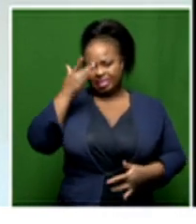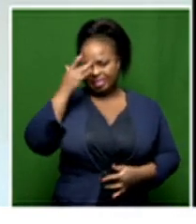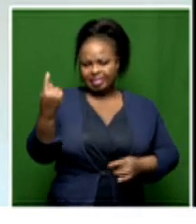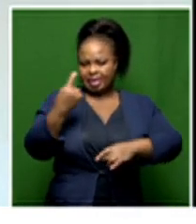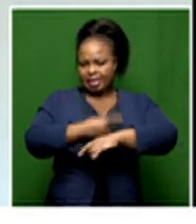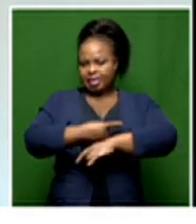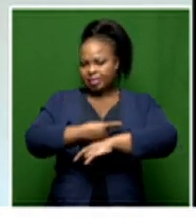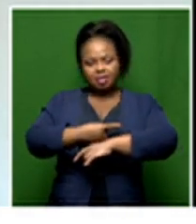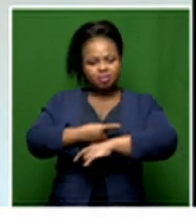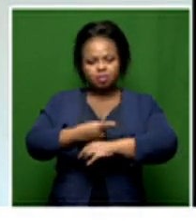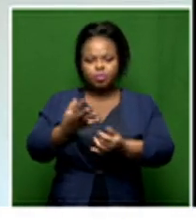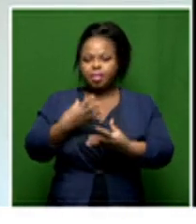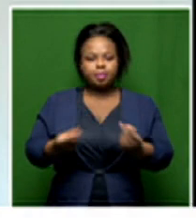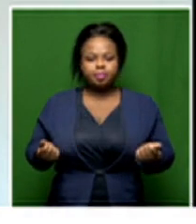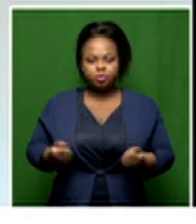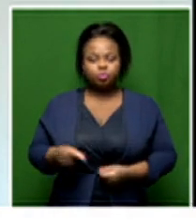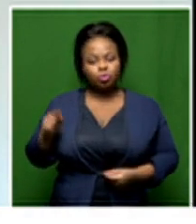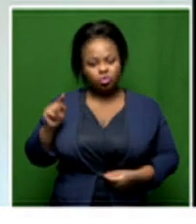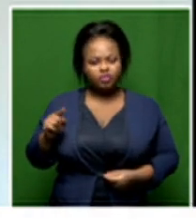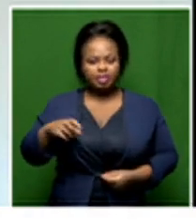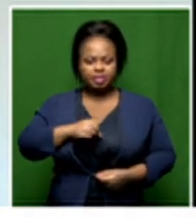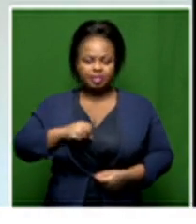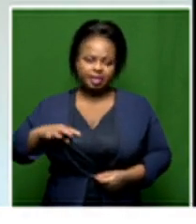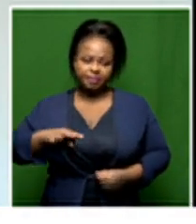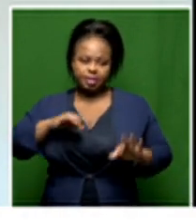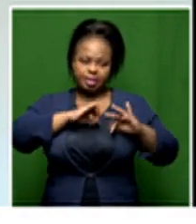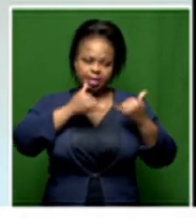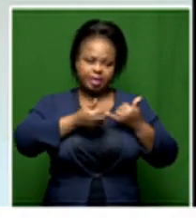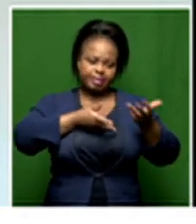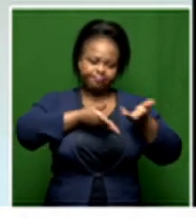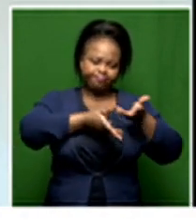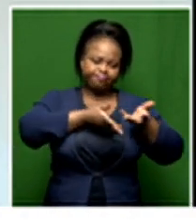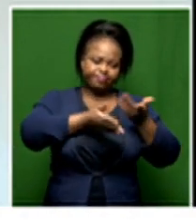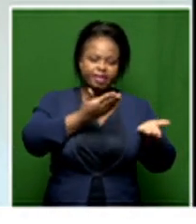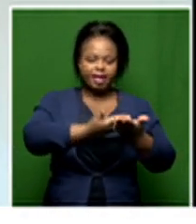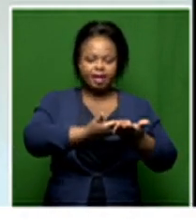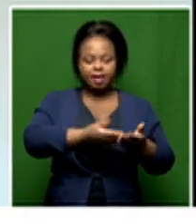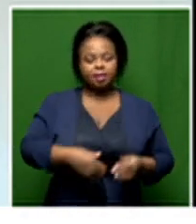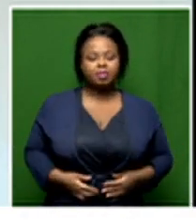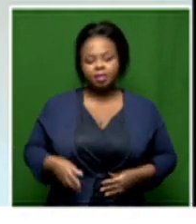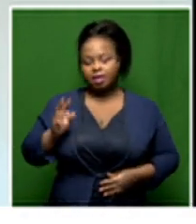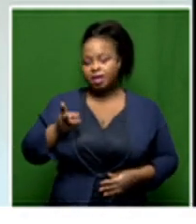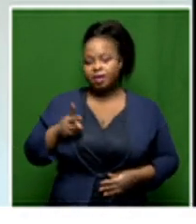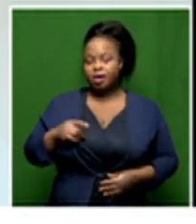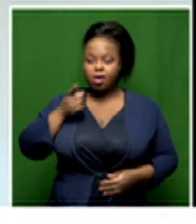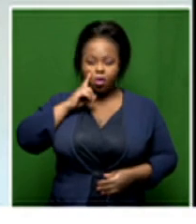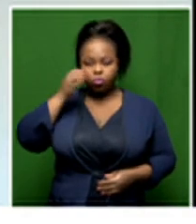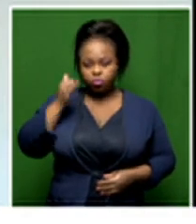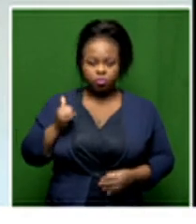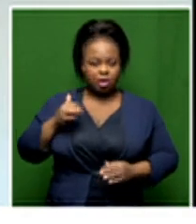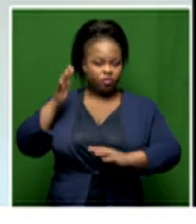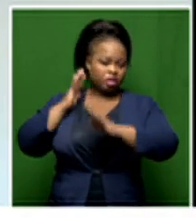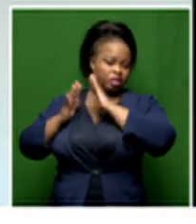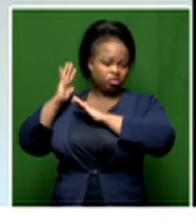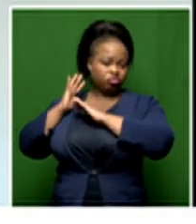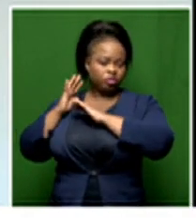quickly. So it's about an arrangement, and also looking at the history of certain employees, because some